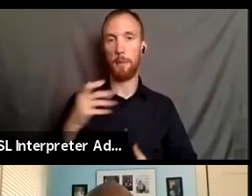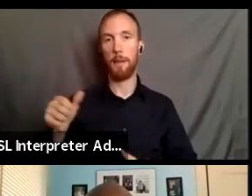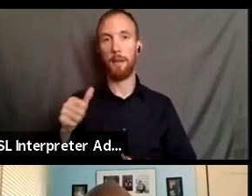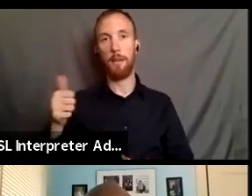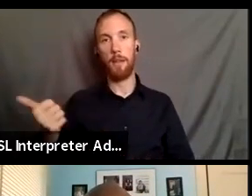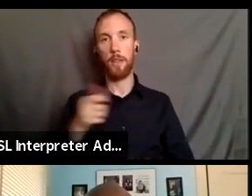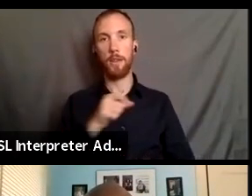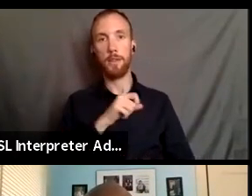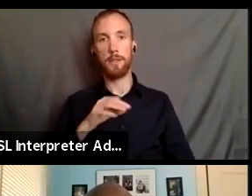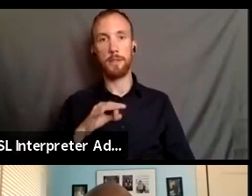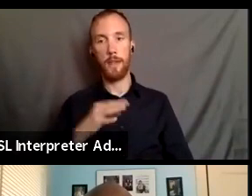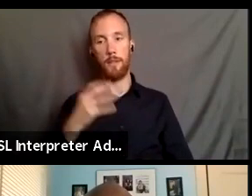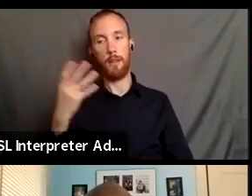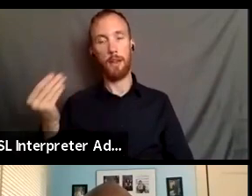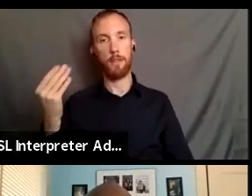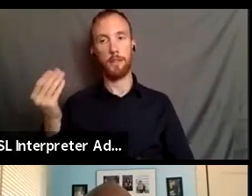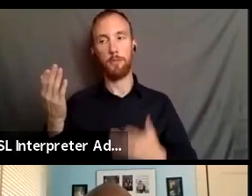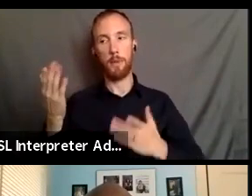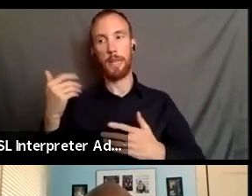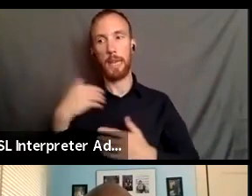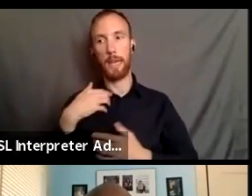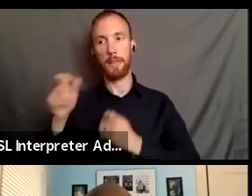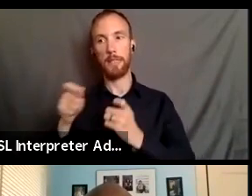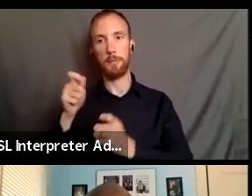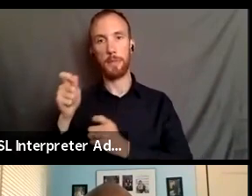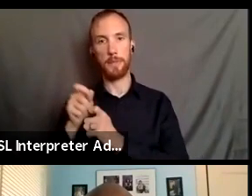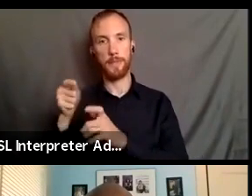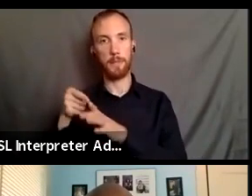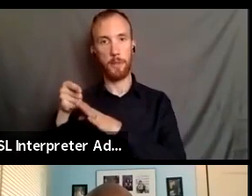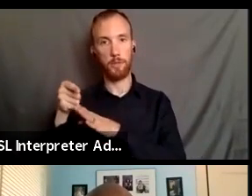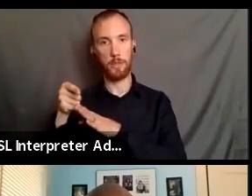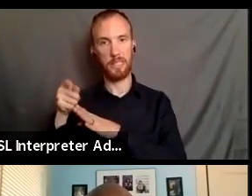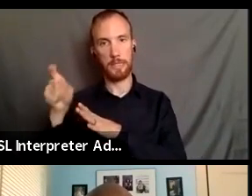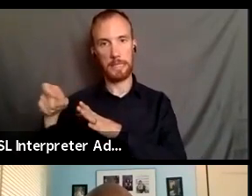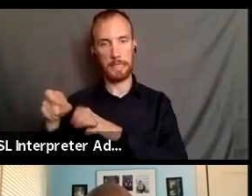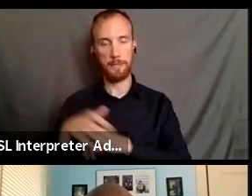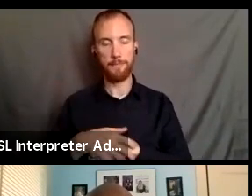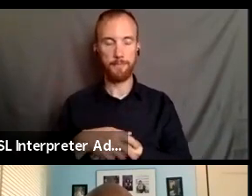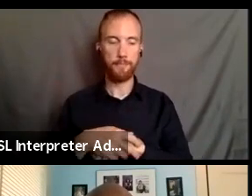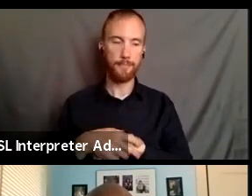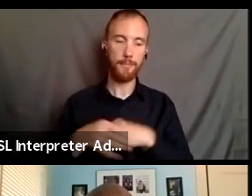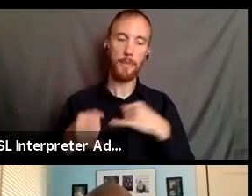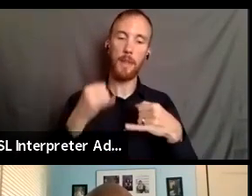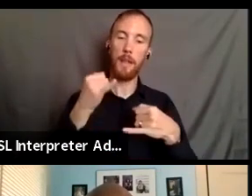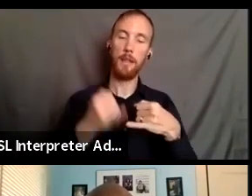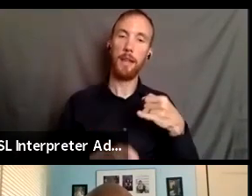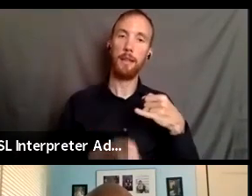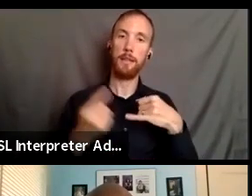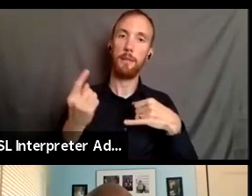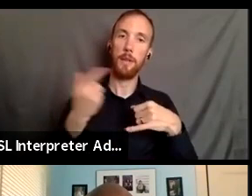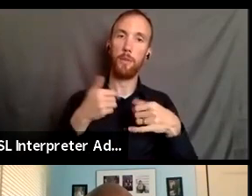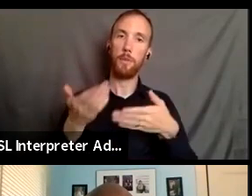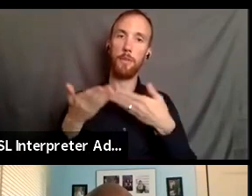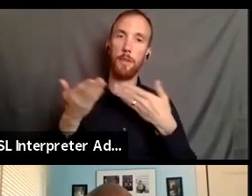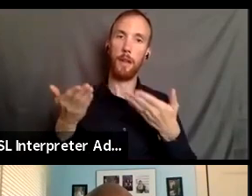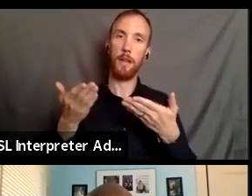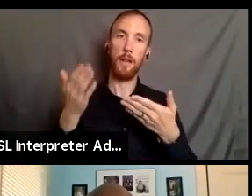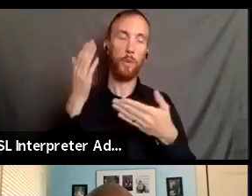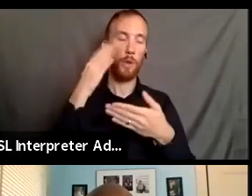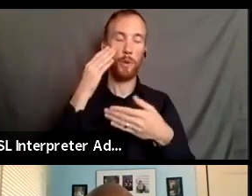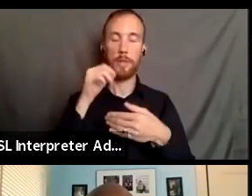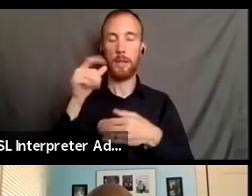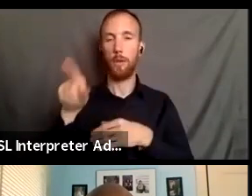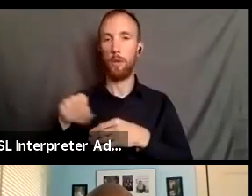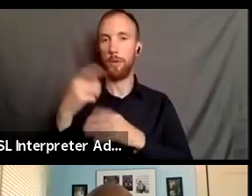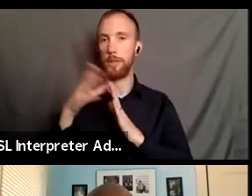specific expertise and then lastly one of the other supports that we provide is that we know it's not just the students who are affected and so